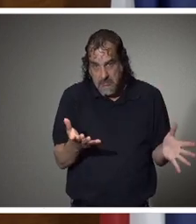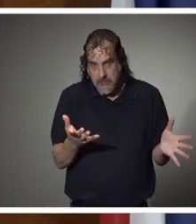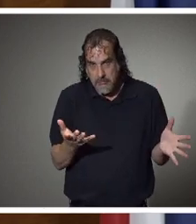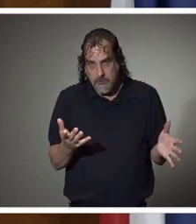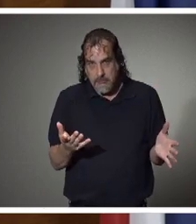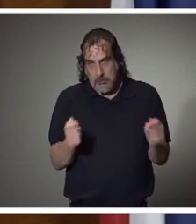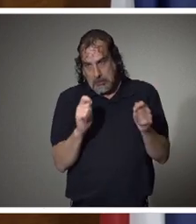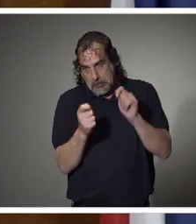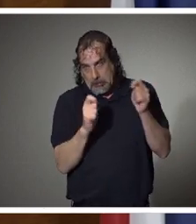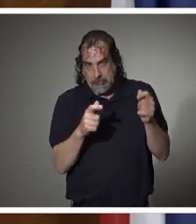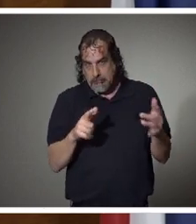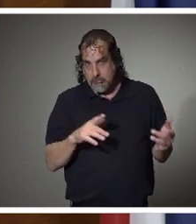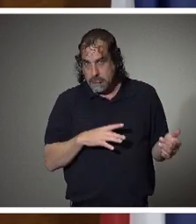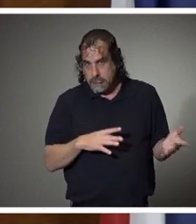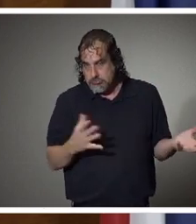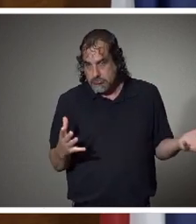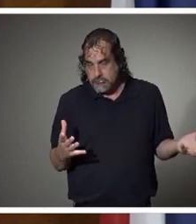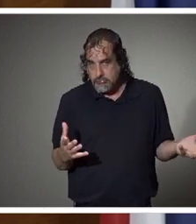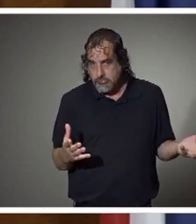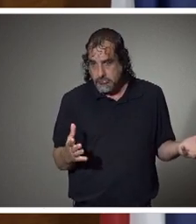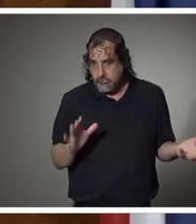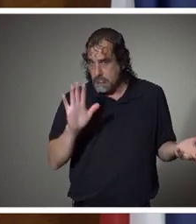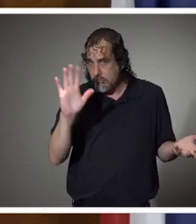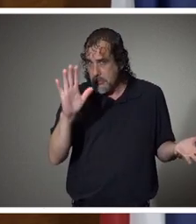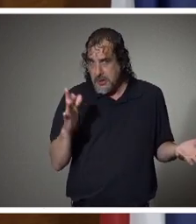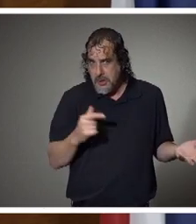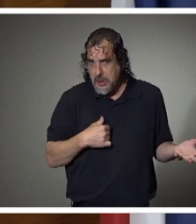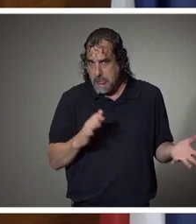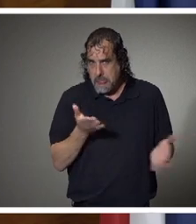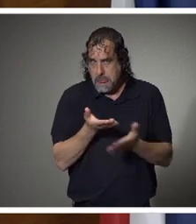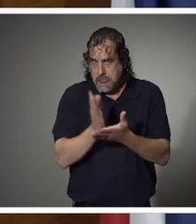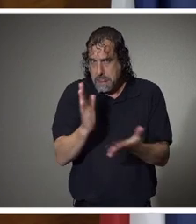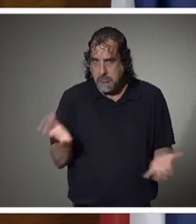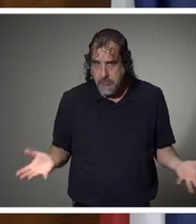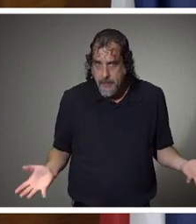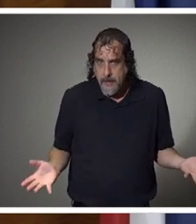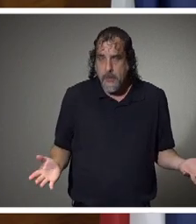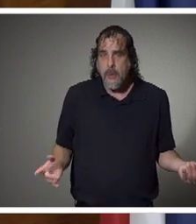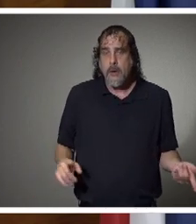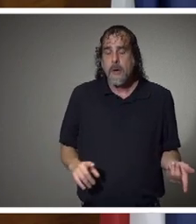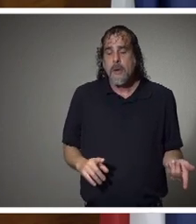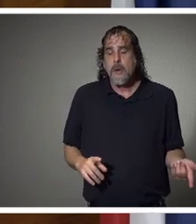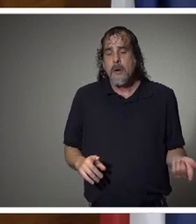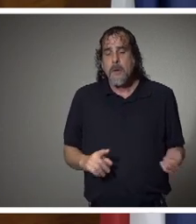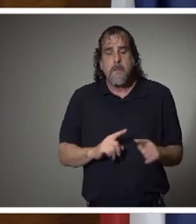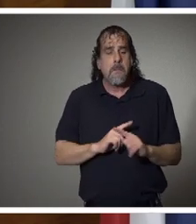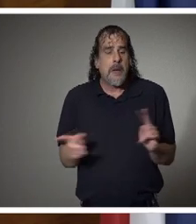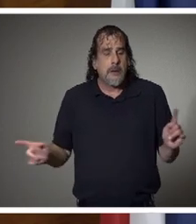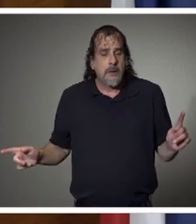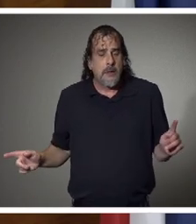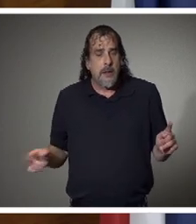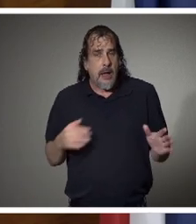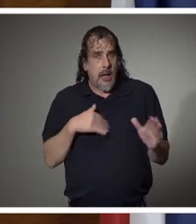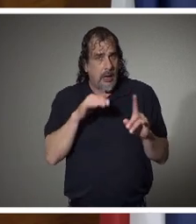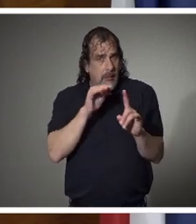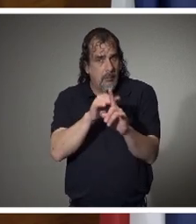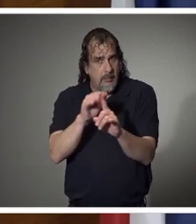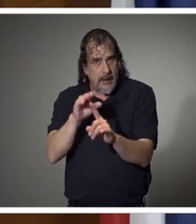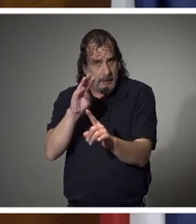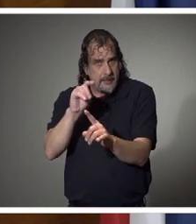do. And if that's what they need to do, that is their prerogative. But as I reminded the mayors on the